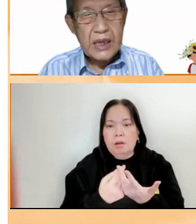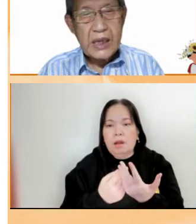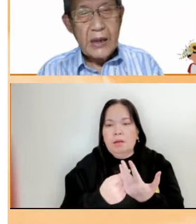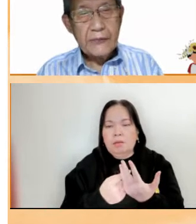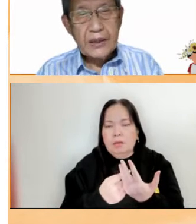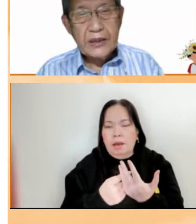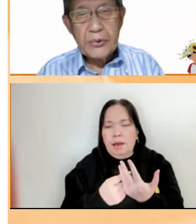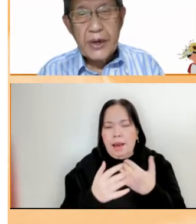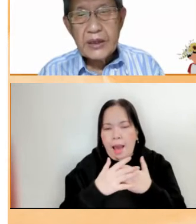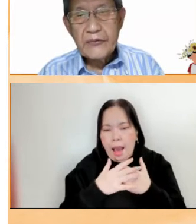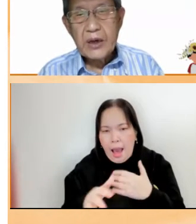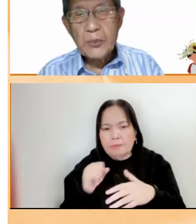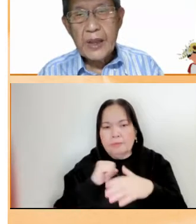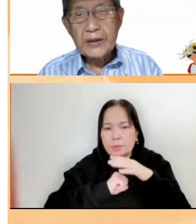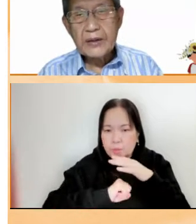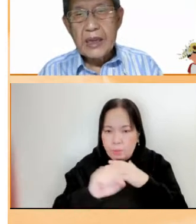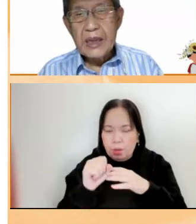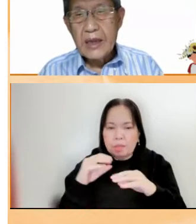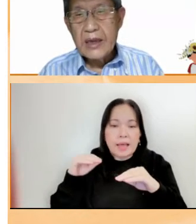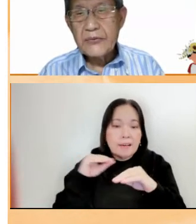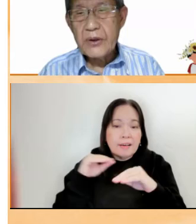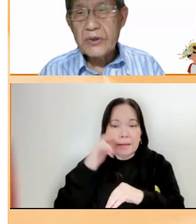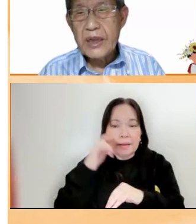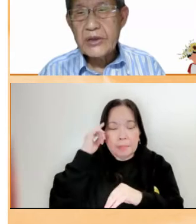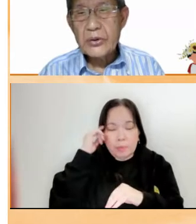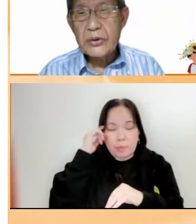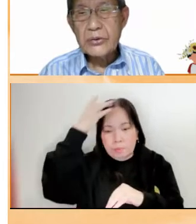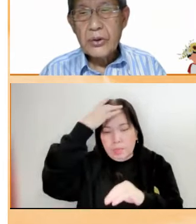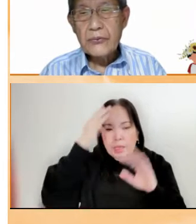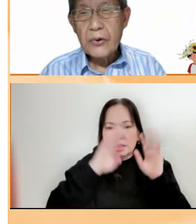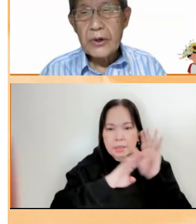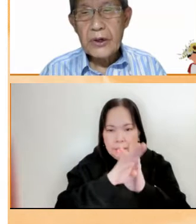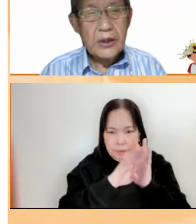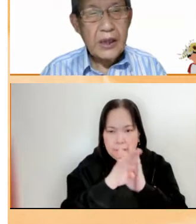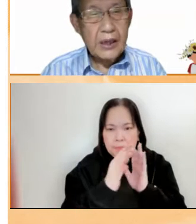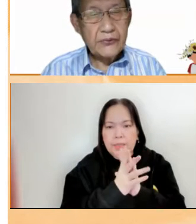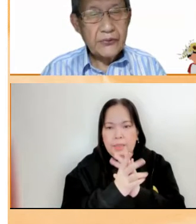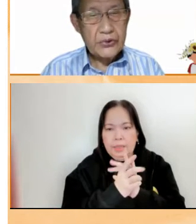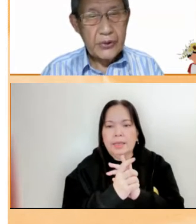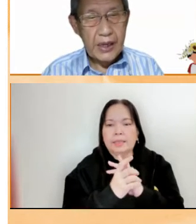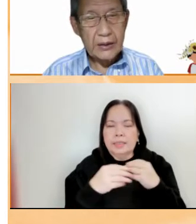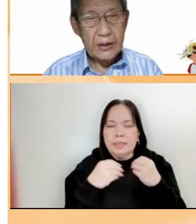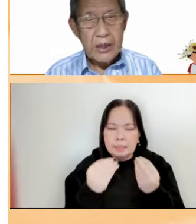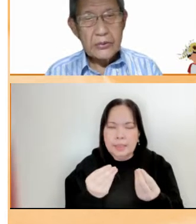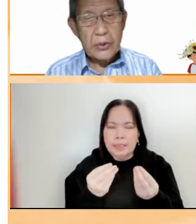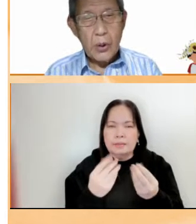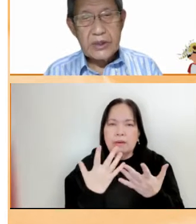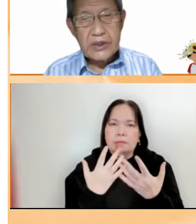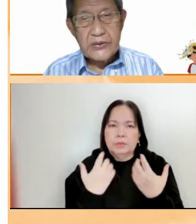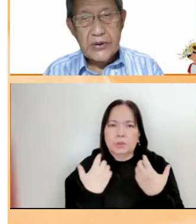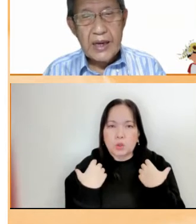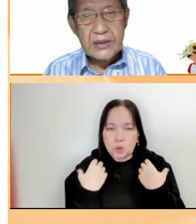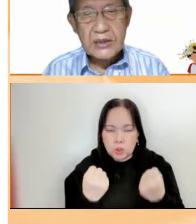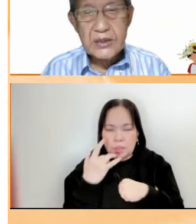factors affect the brain development and lays the foundation for early and future health.